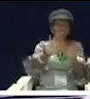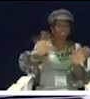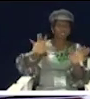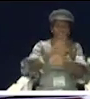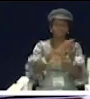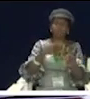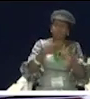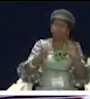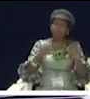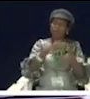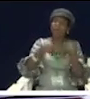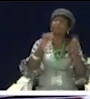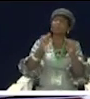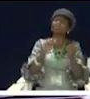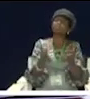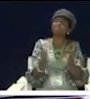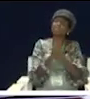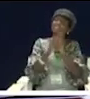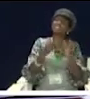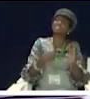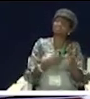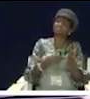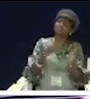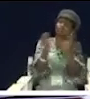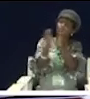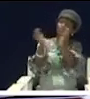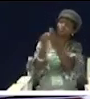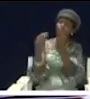How can you be asking me